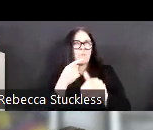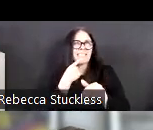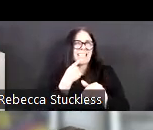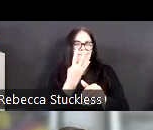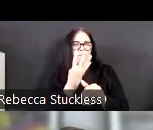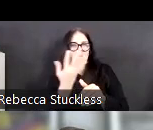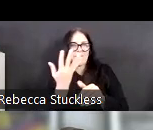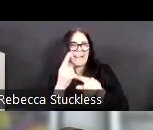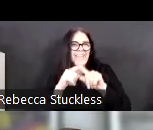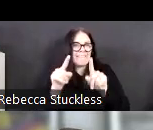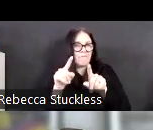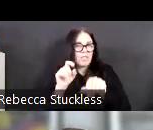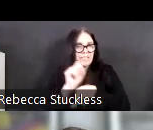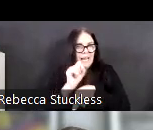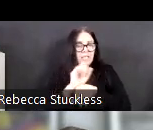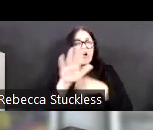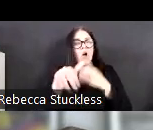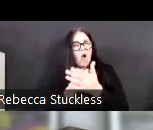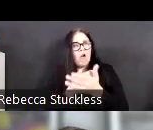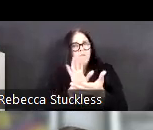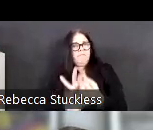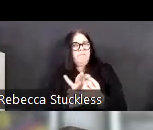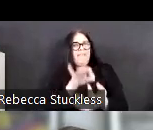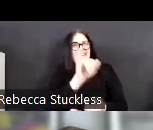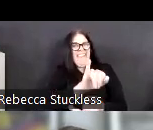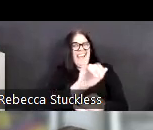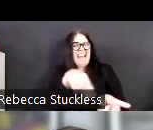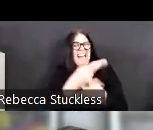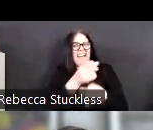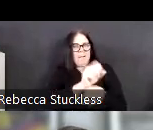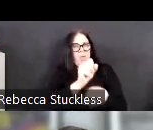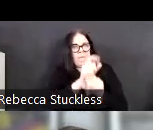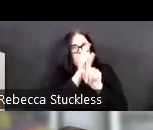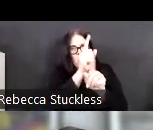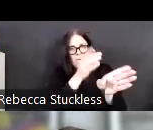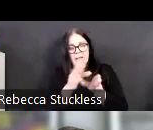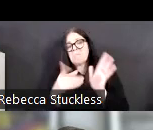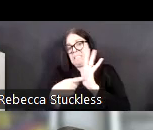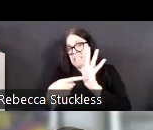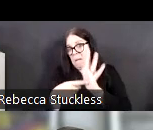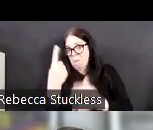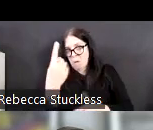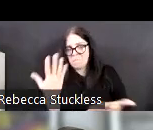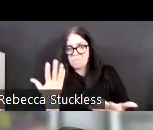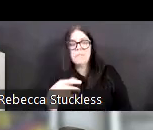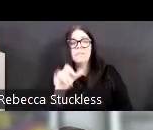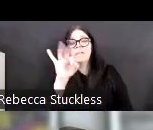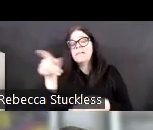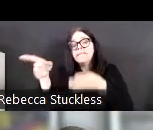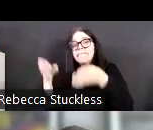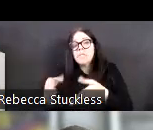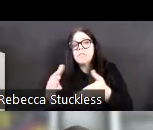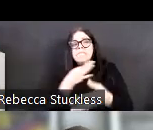different tasks, all related to that employment goal path. So for example, if someone wanted to go